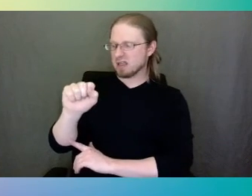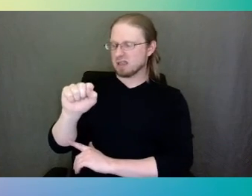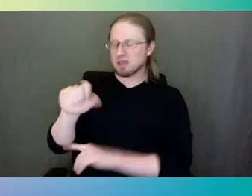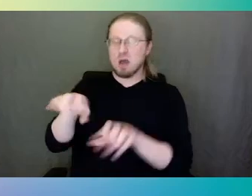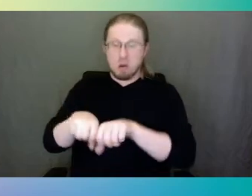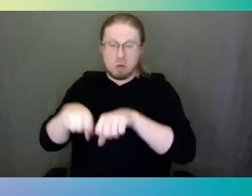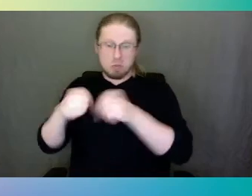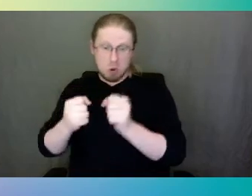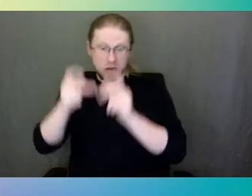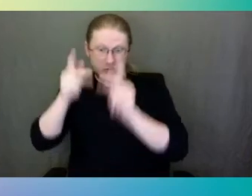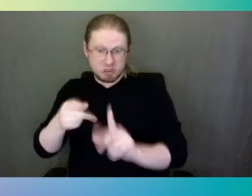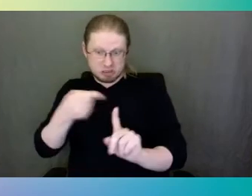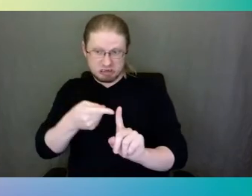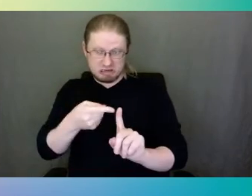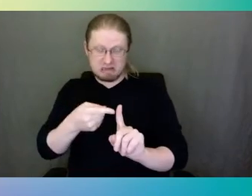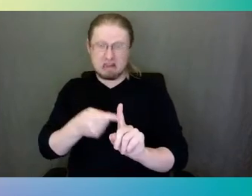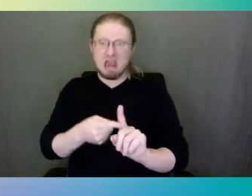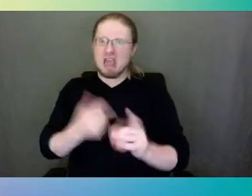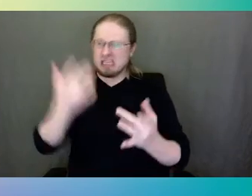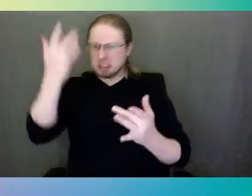here.